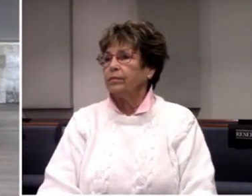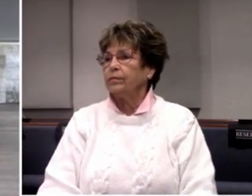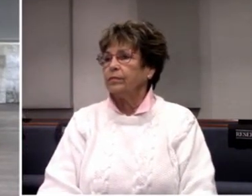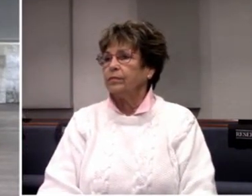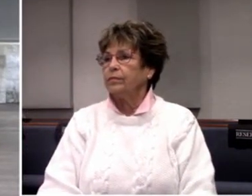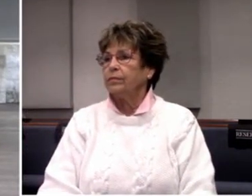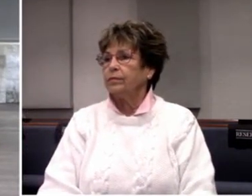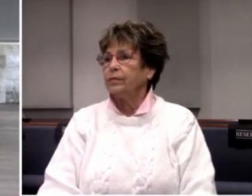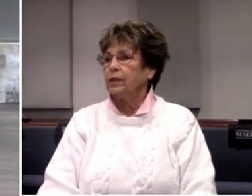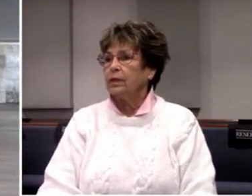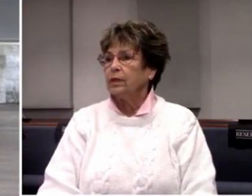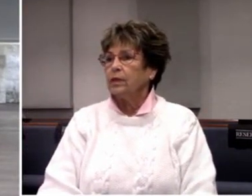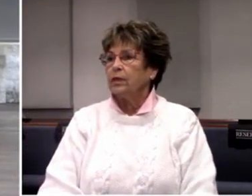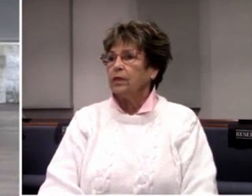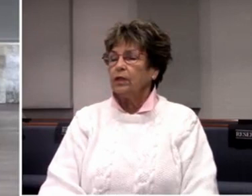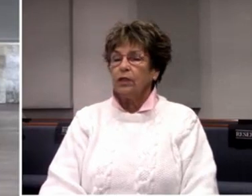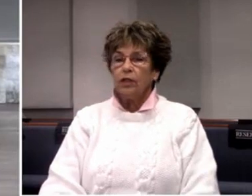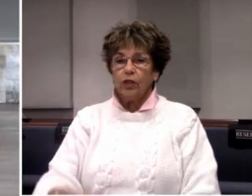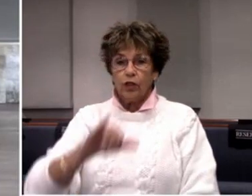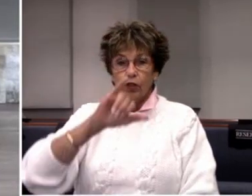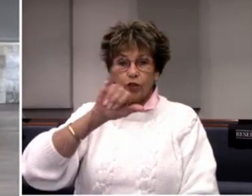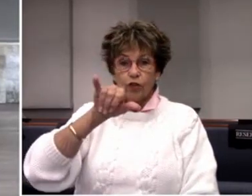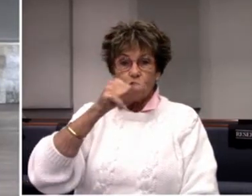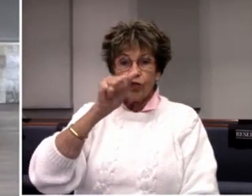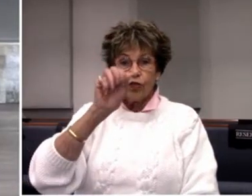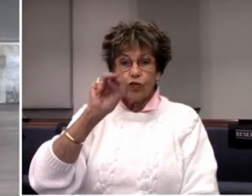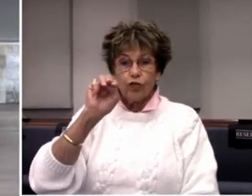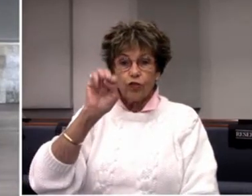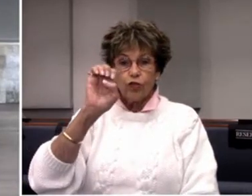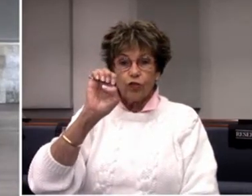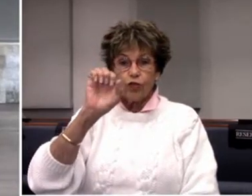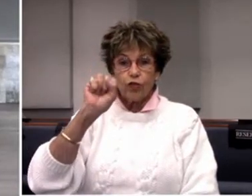James chapter 3. Go, please, go to James chapter 3.